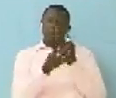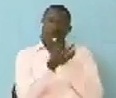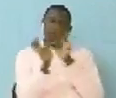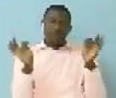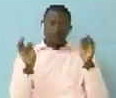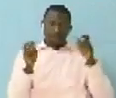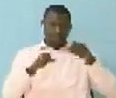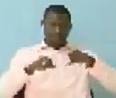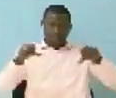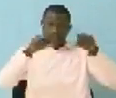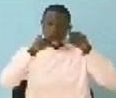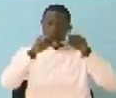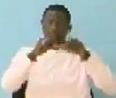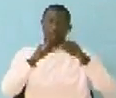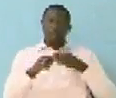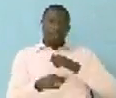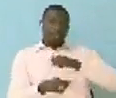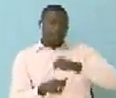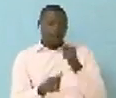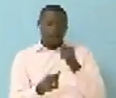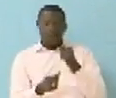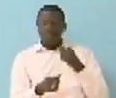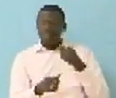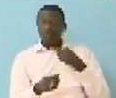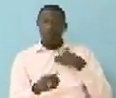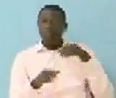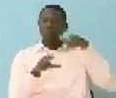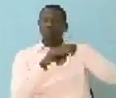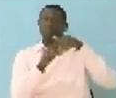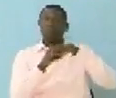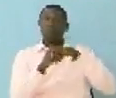be family. He denied his involvement. And his